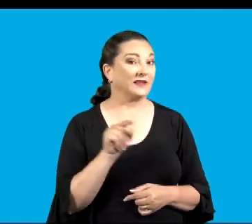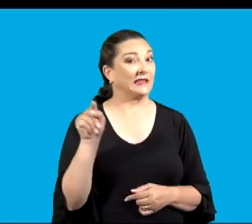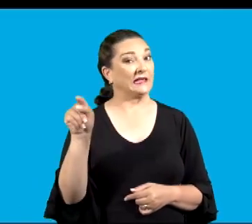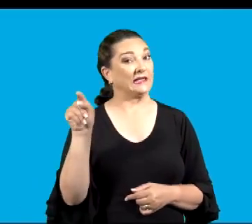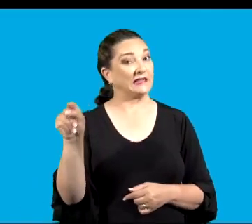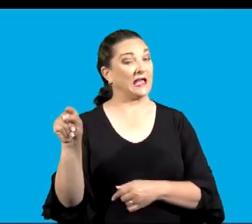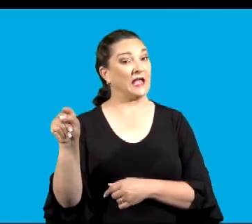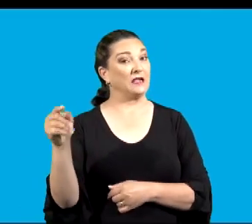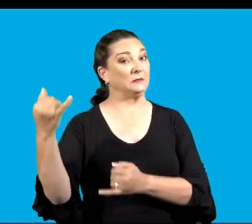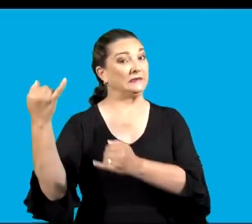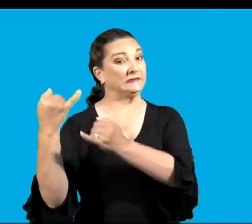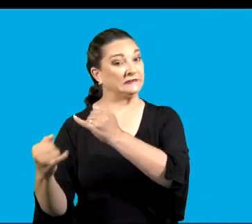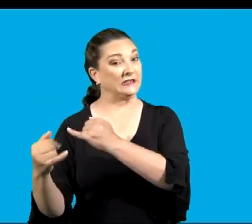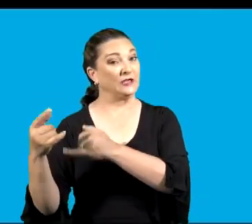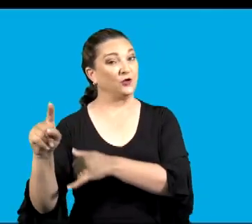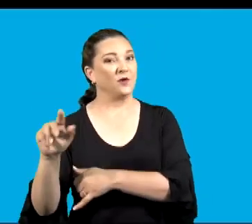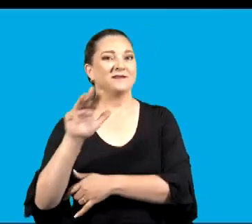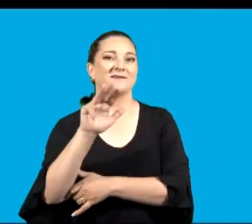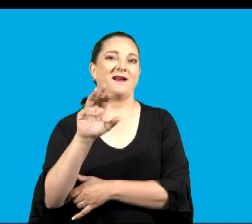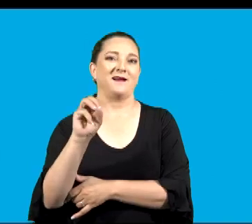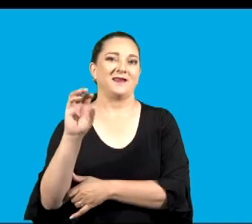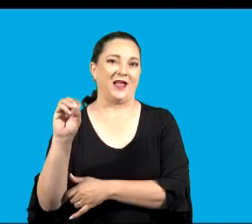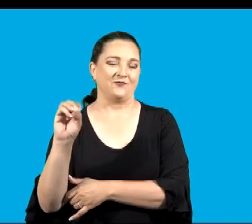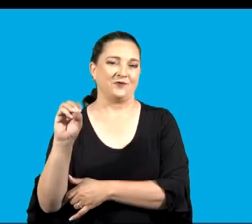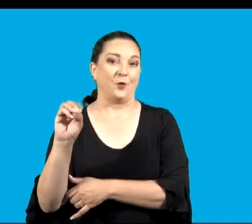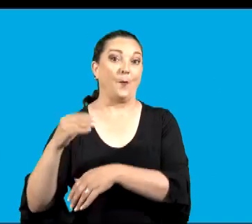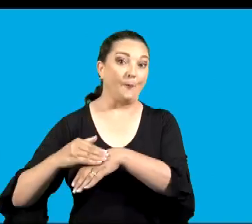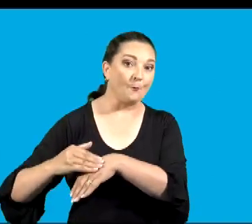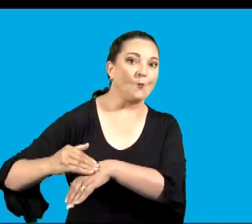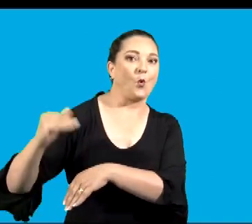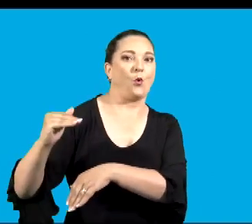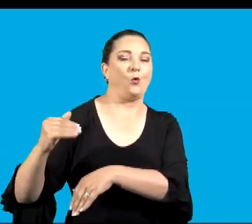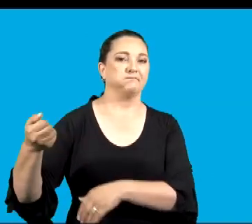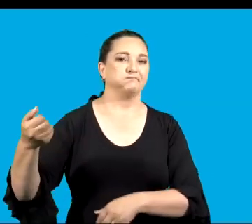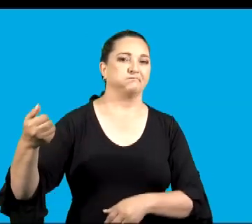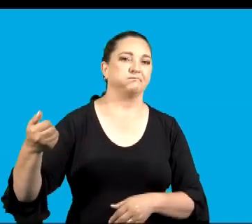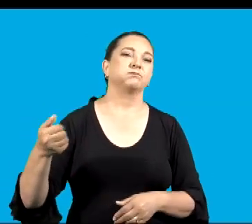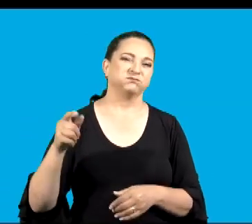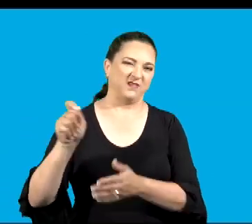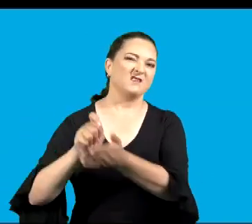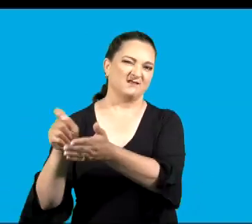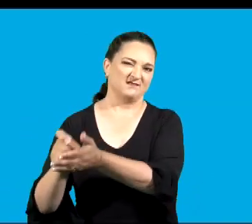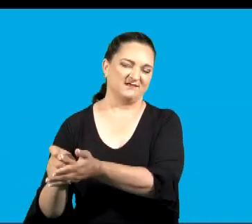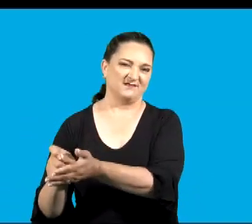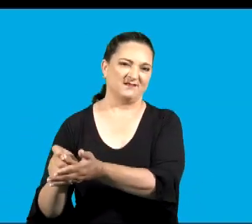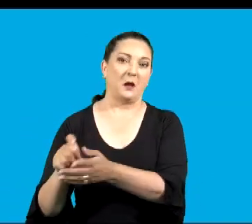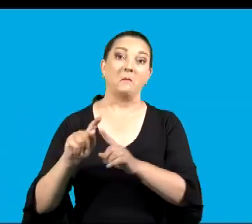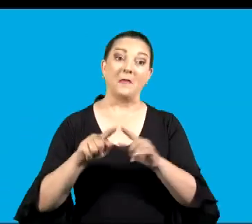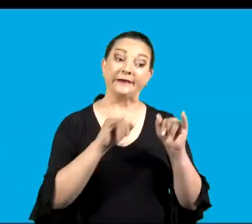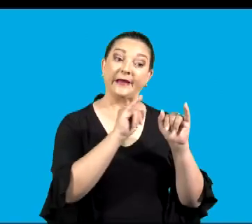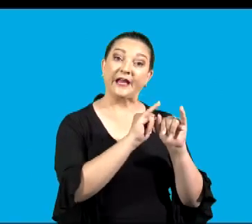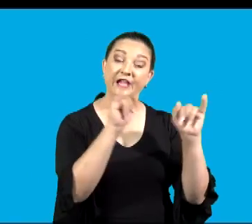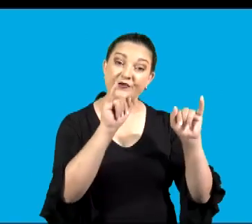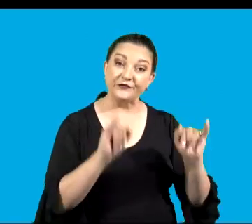means they recorded 900 rands more. Now, this is an